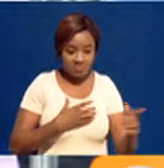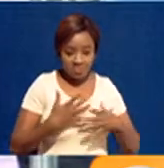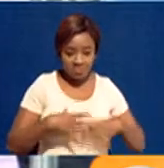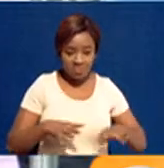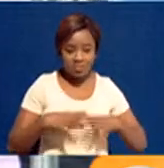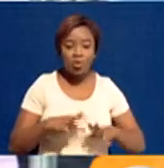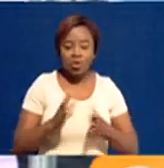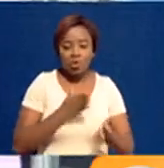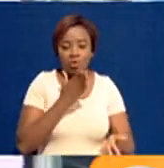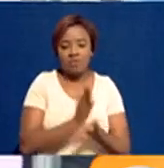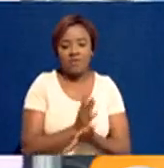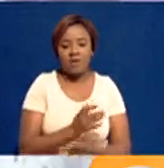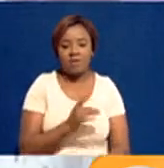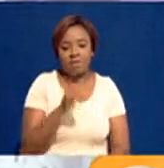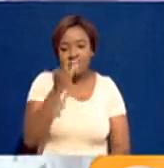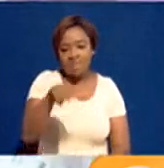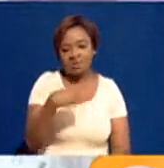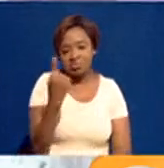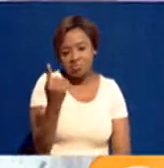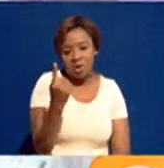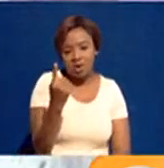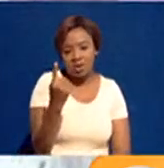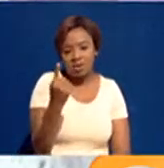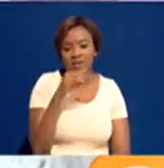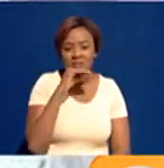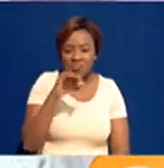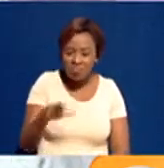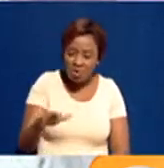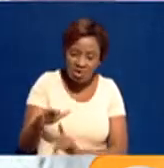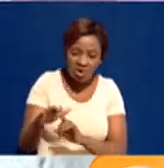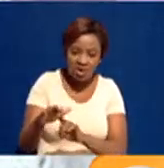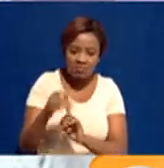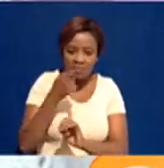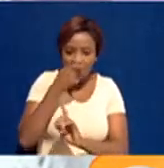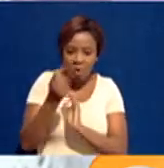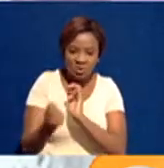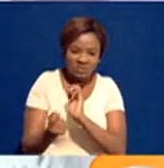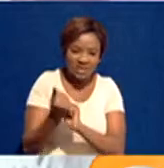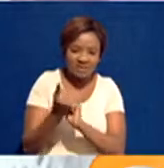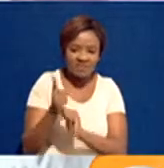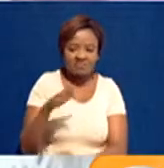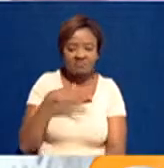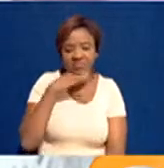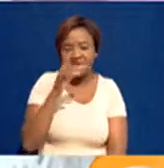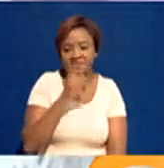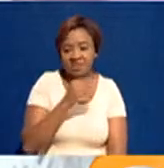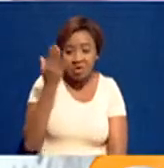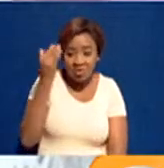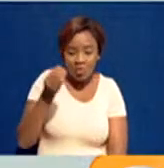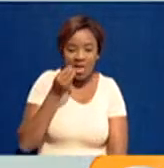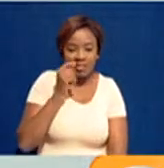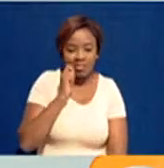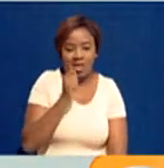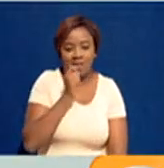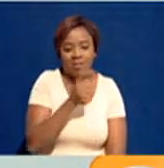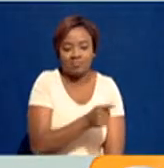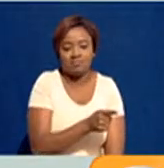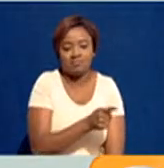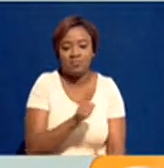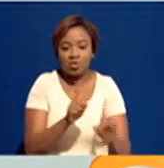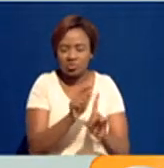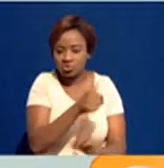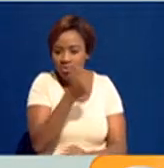evening, confirmed that one person, an 11-year-old boy, died after consuming the meat, while 38 others have